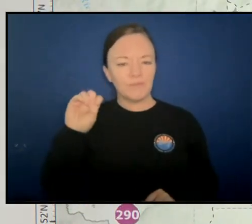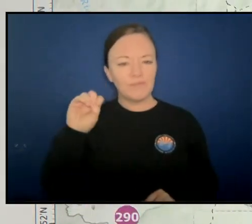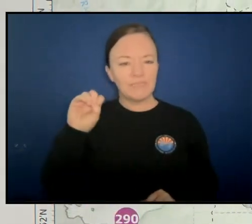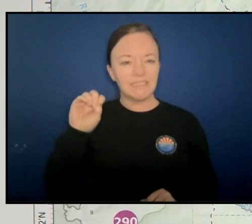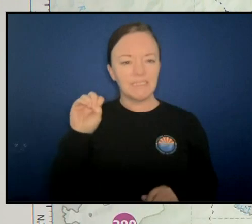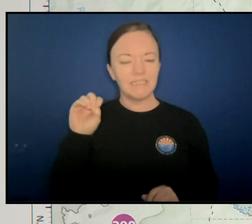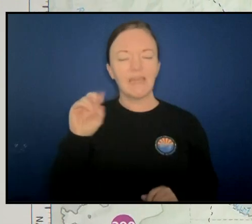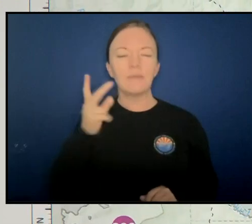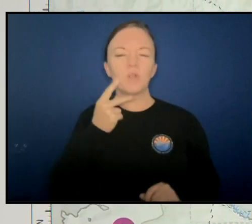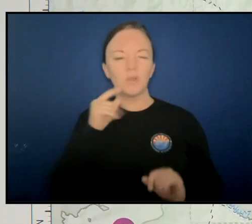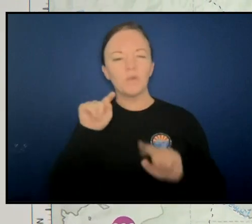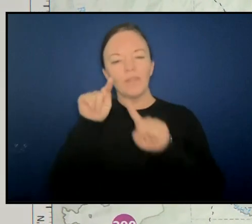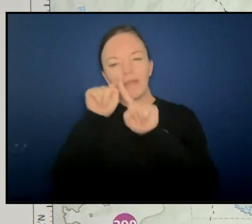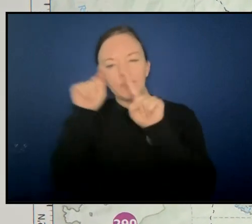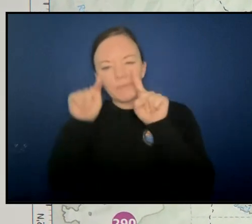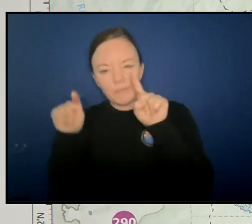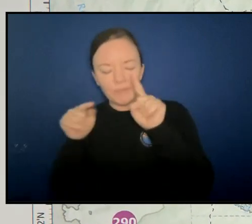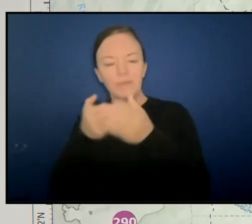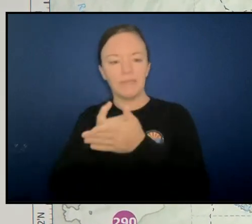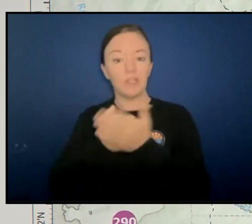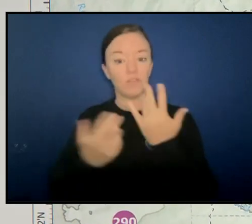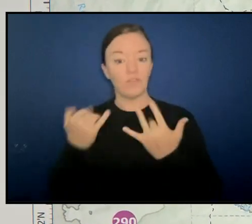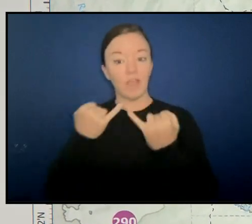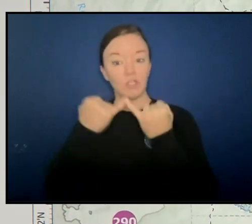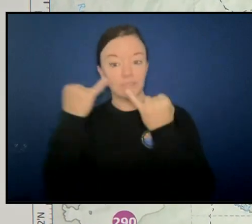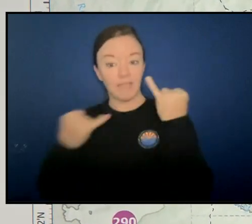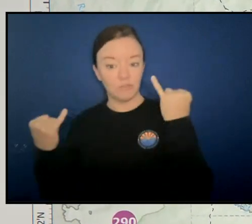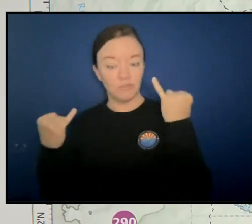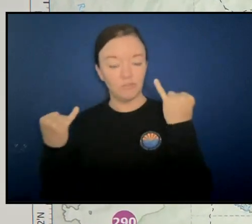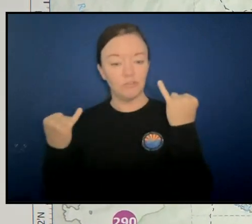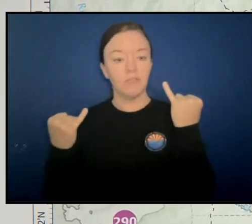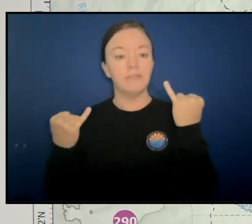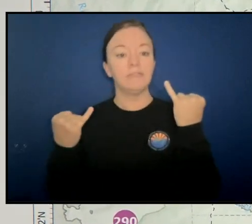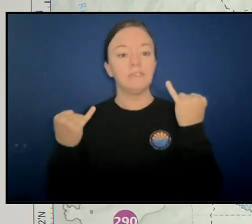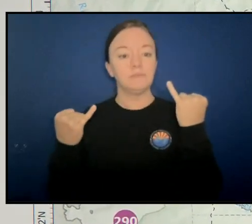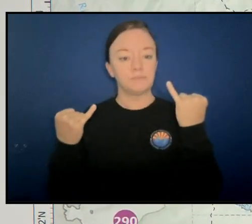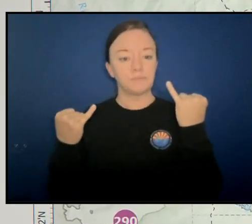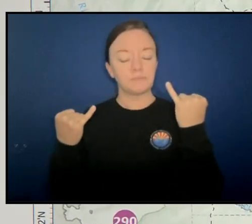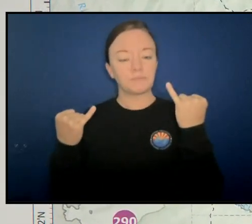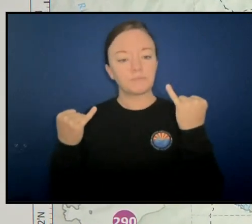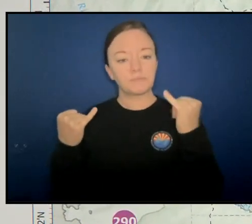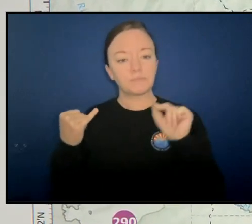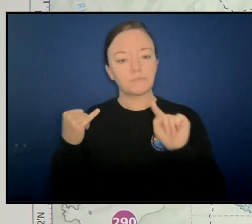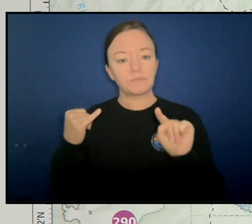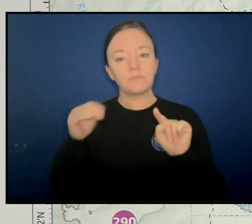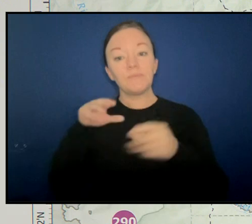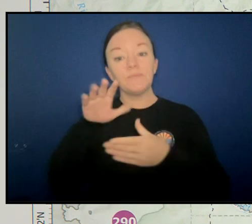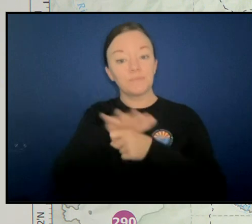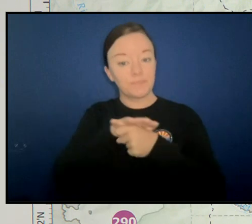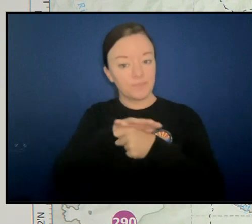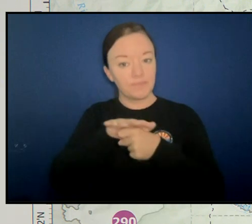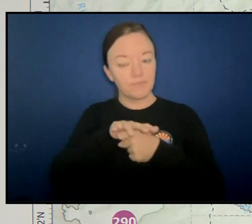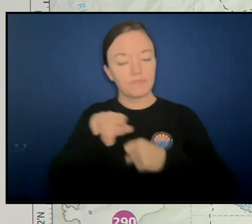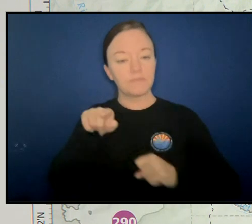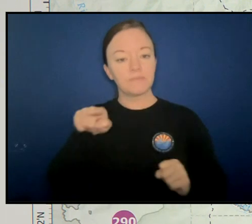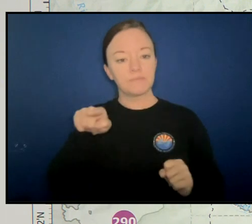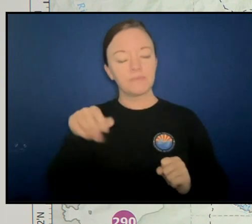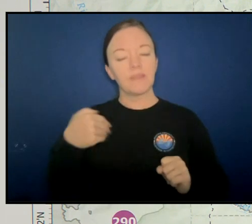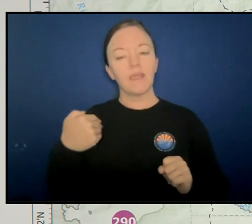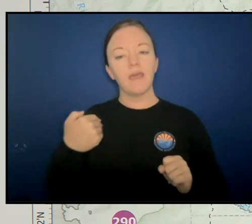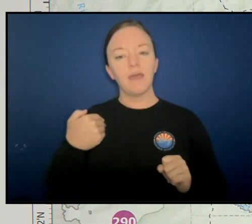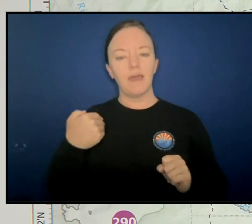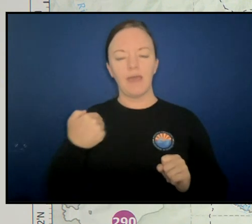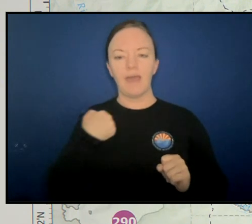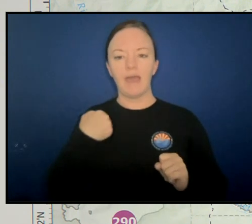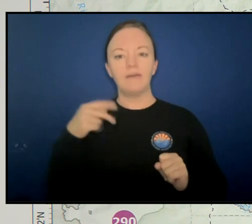coming across the fire's edge from our control feature. And there they've got that plumbed with hose. They're